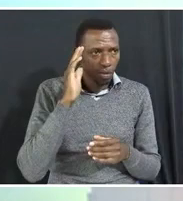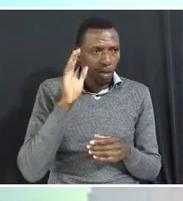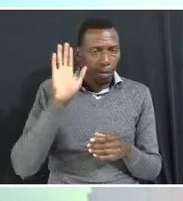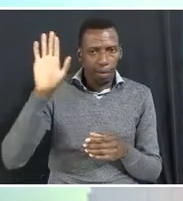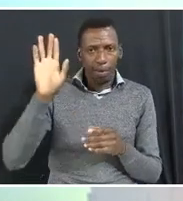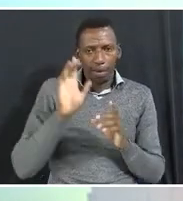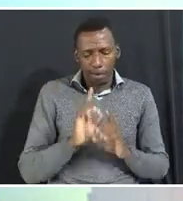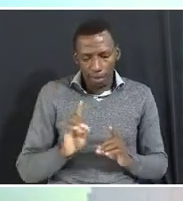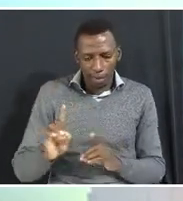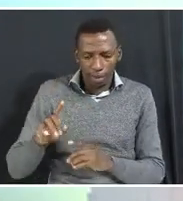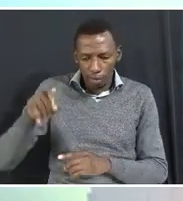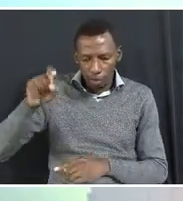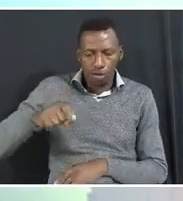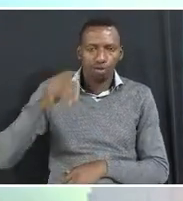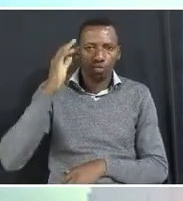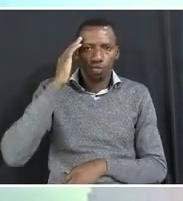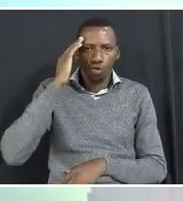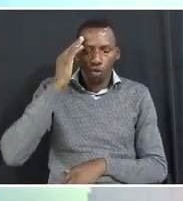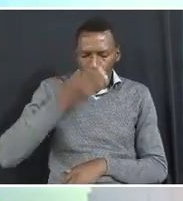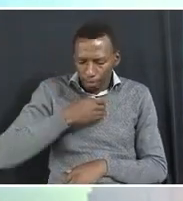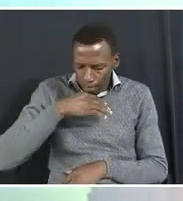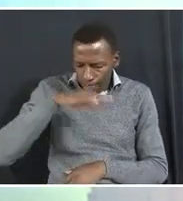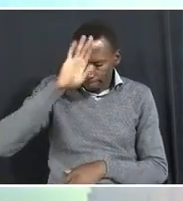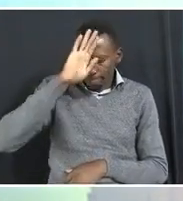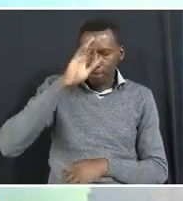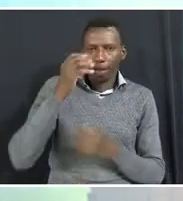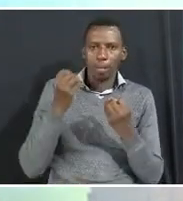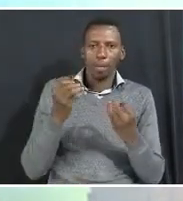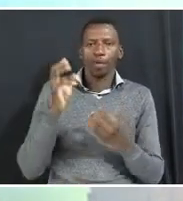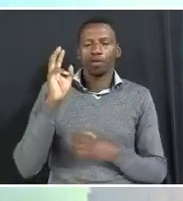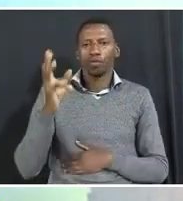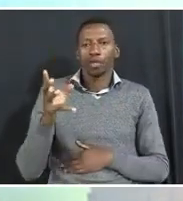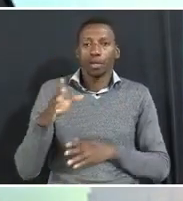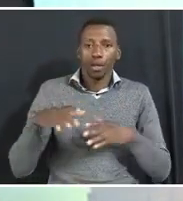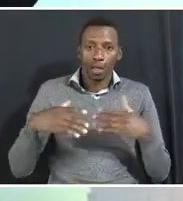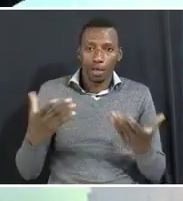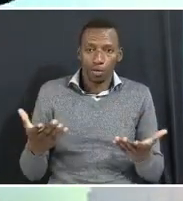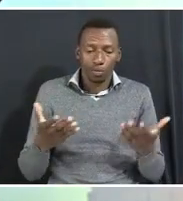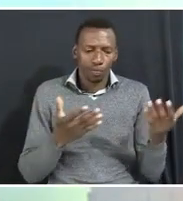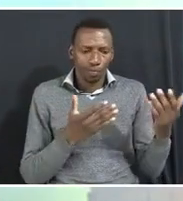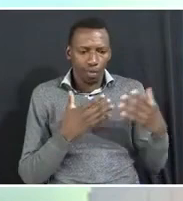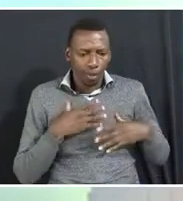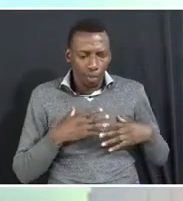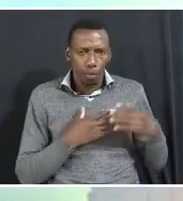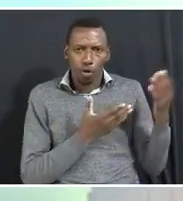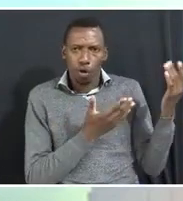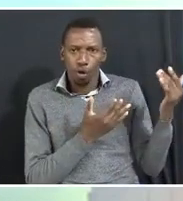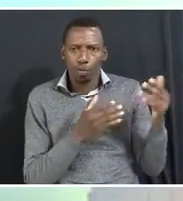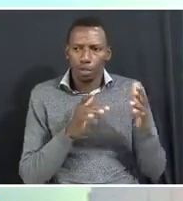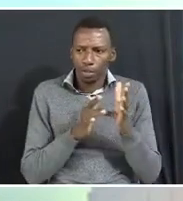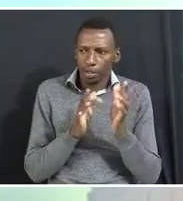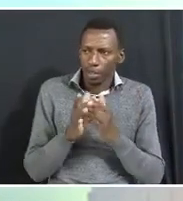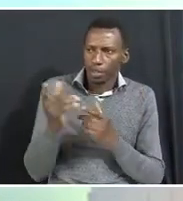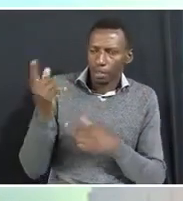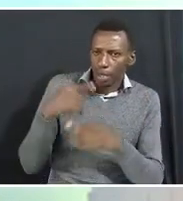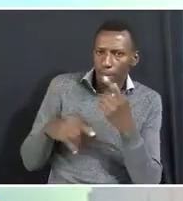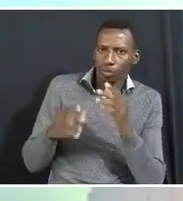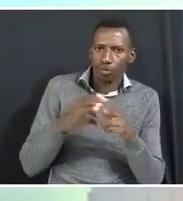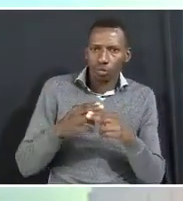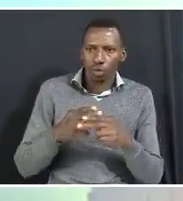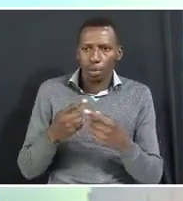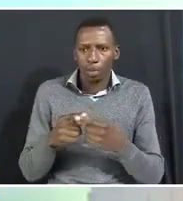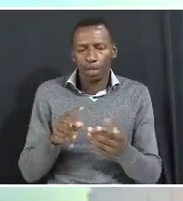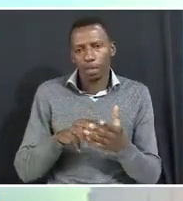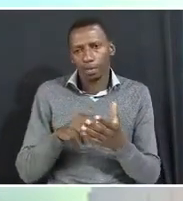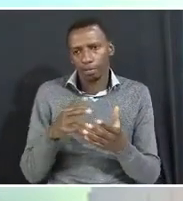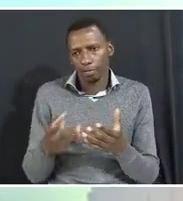know there will be many disappointments, in the sense of people hoping that he's coming soon and he doesn't come soon. And